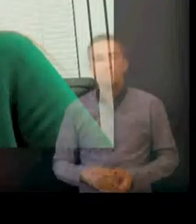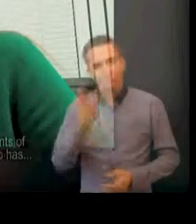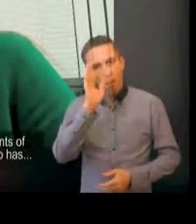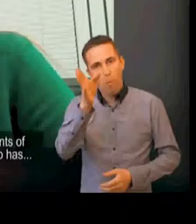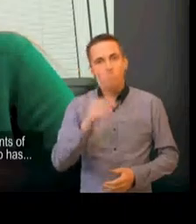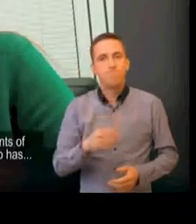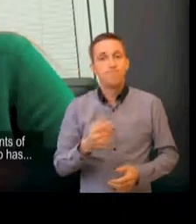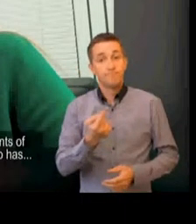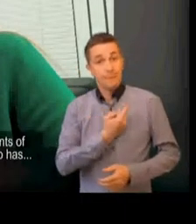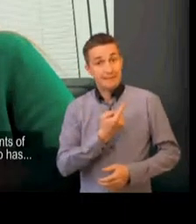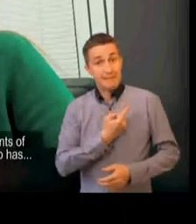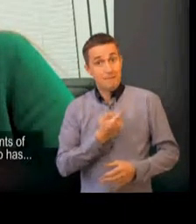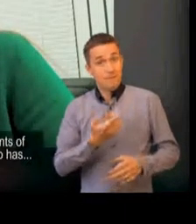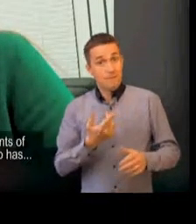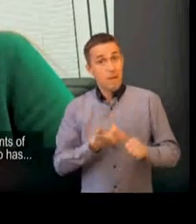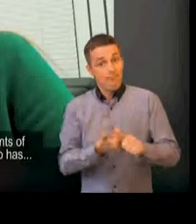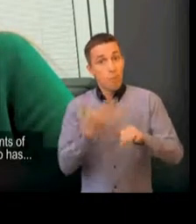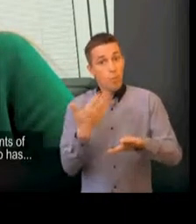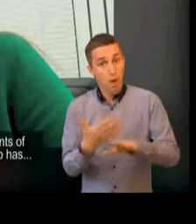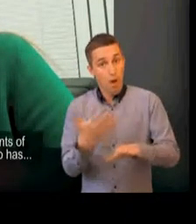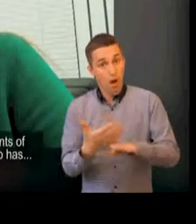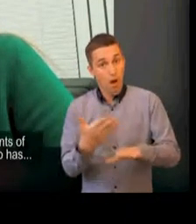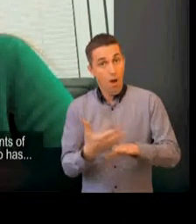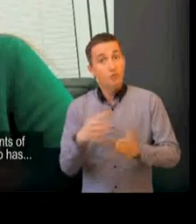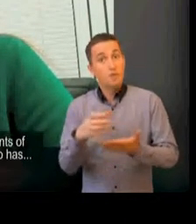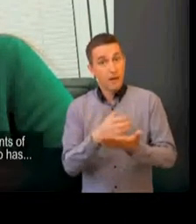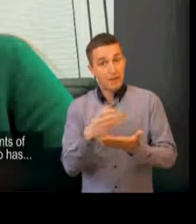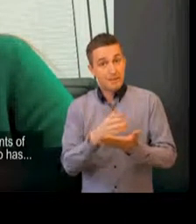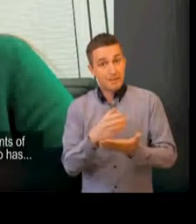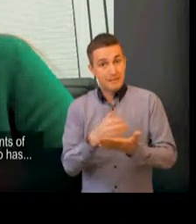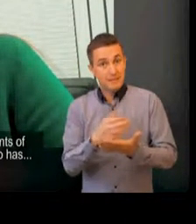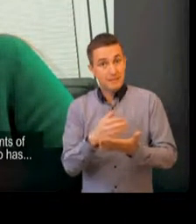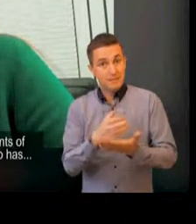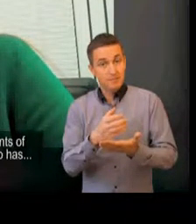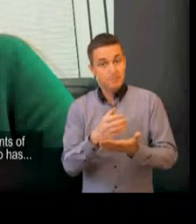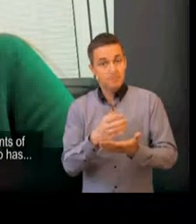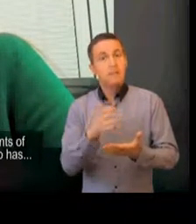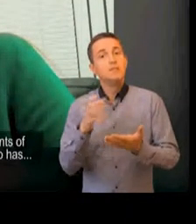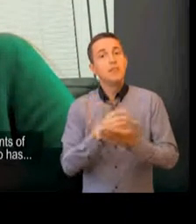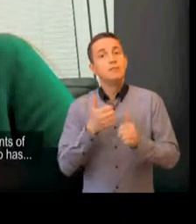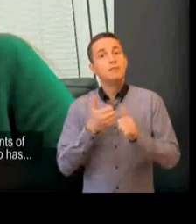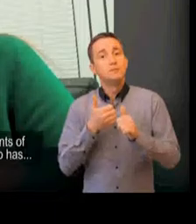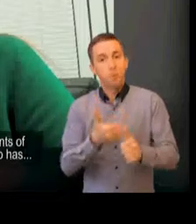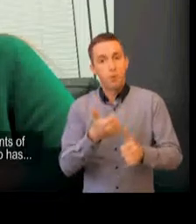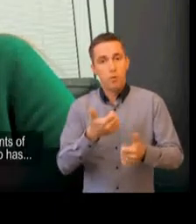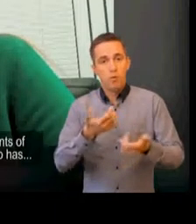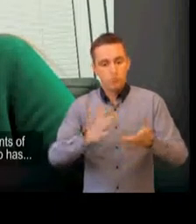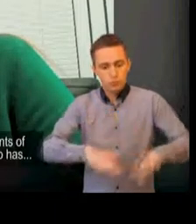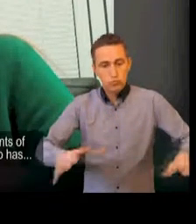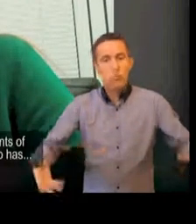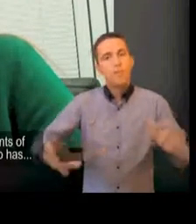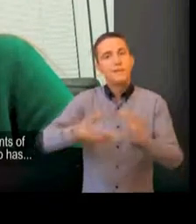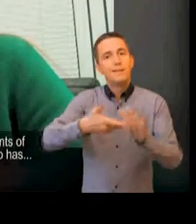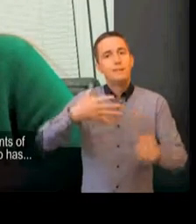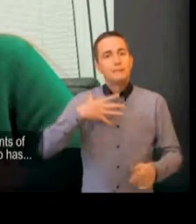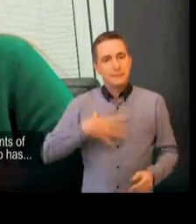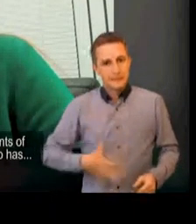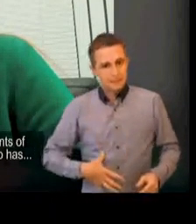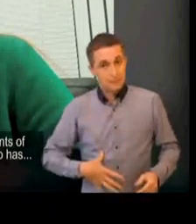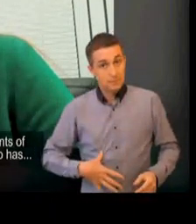on when they're near, but now that she's a wee bit older, she plays with her sister and just play with